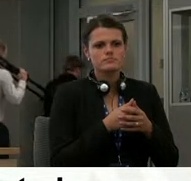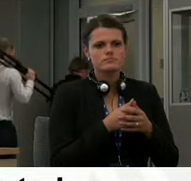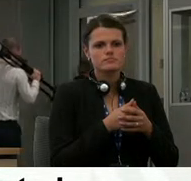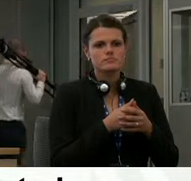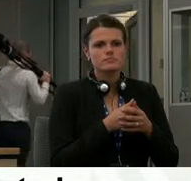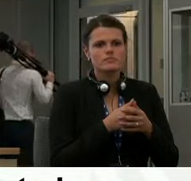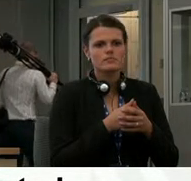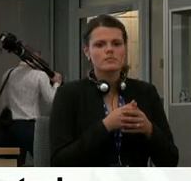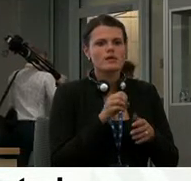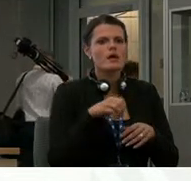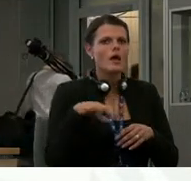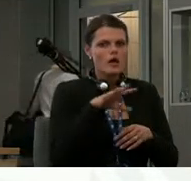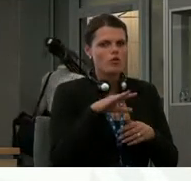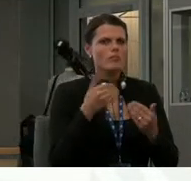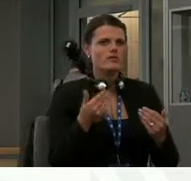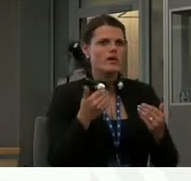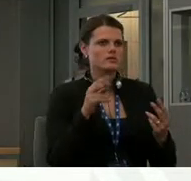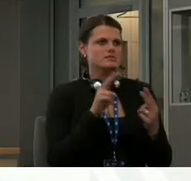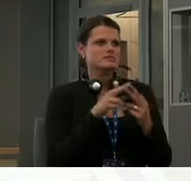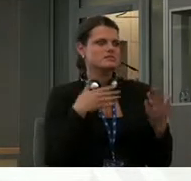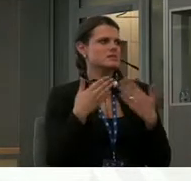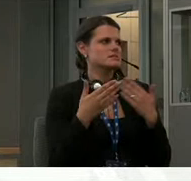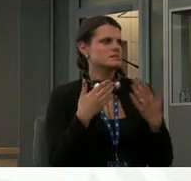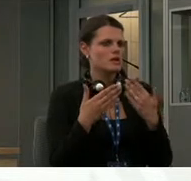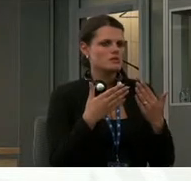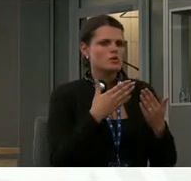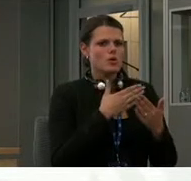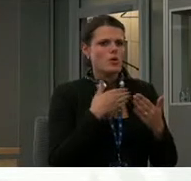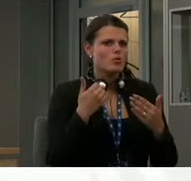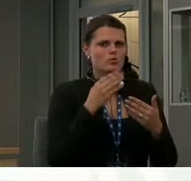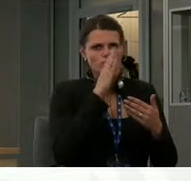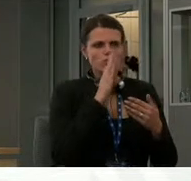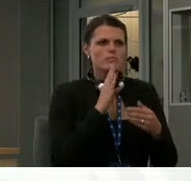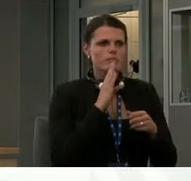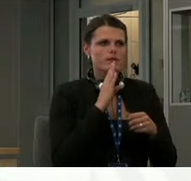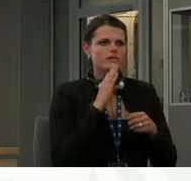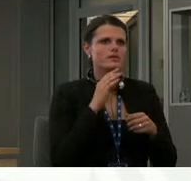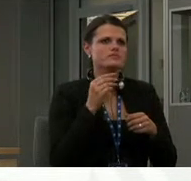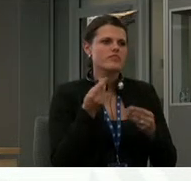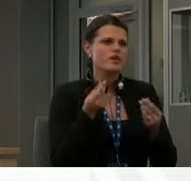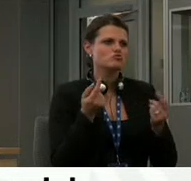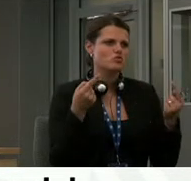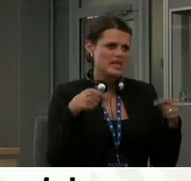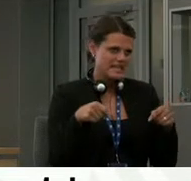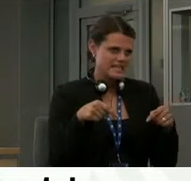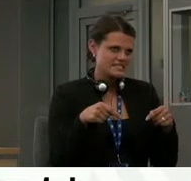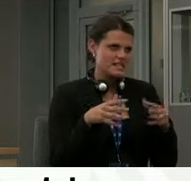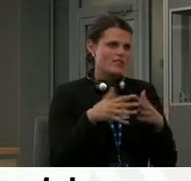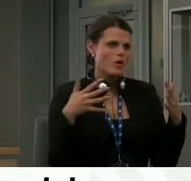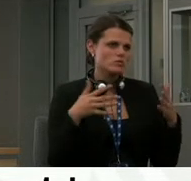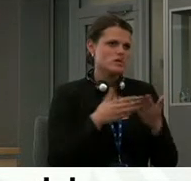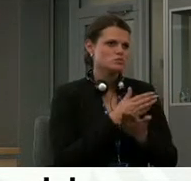Europe is facing a very structural financial crisis. In